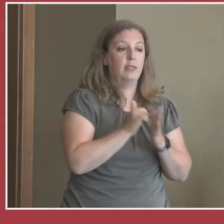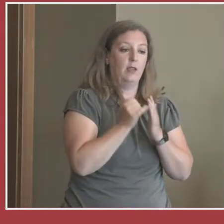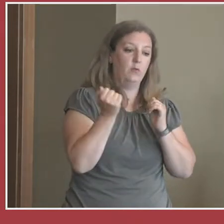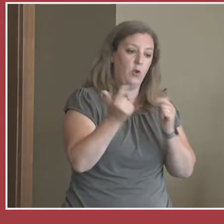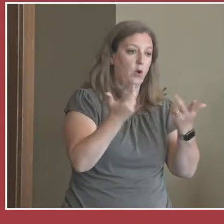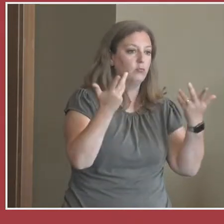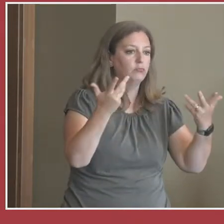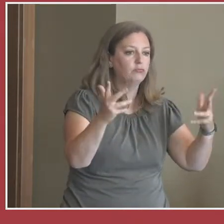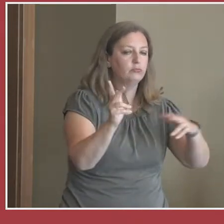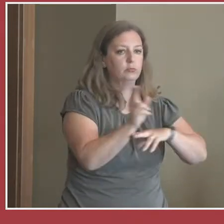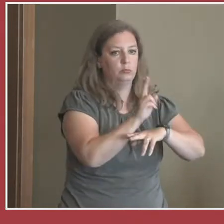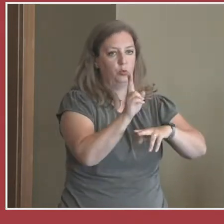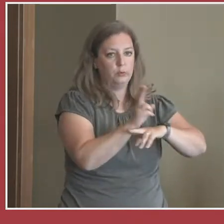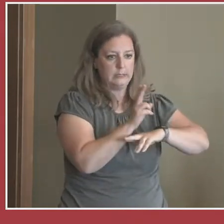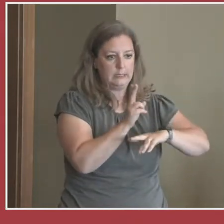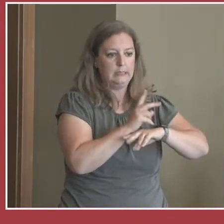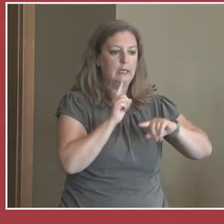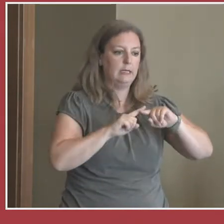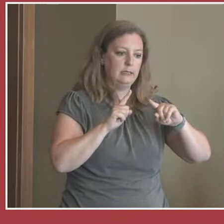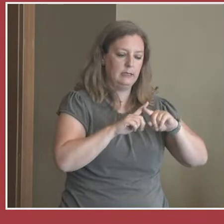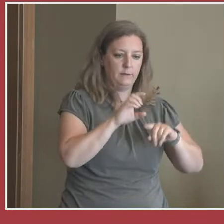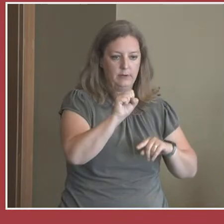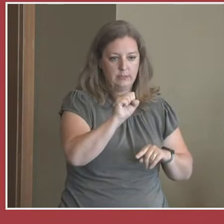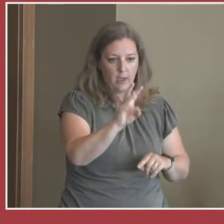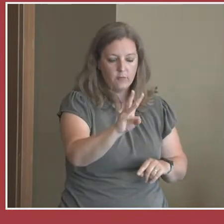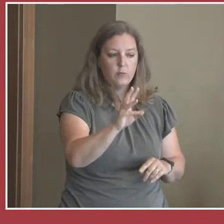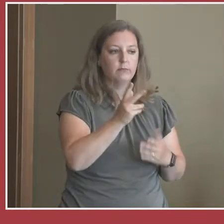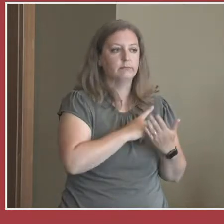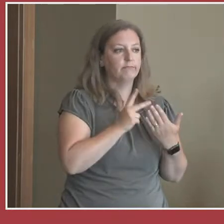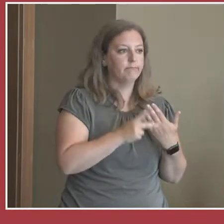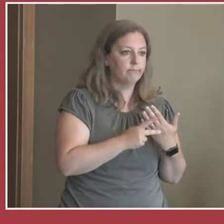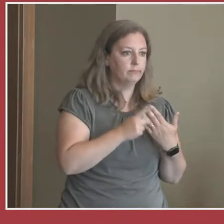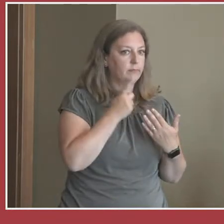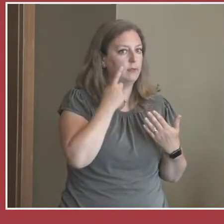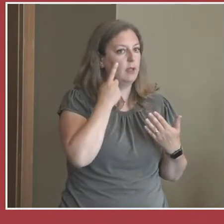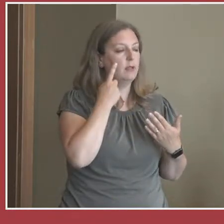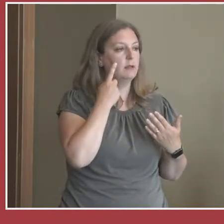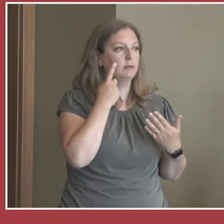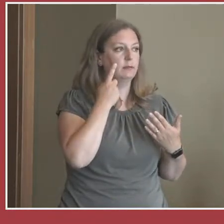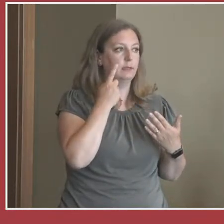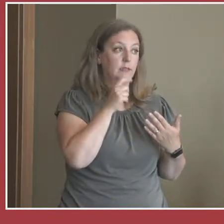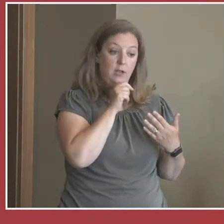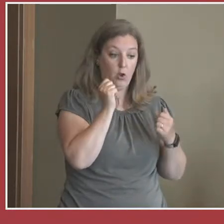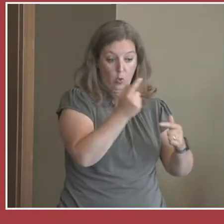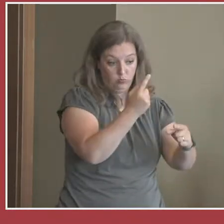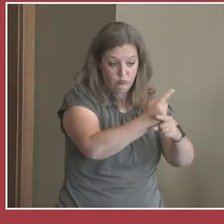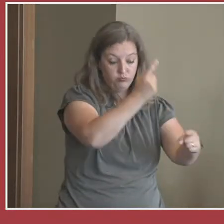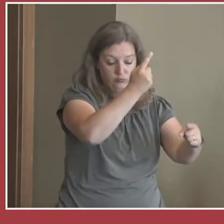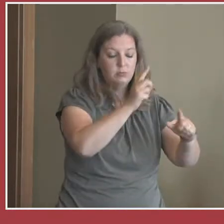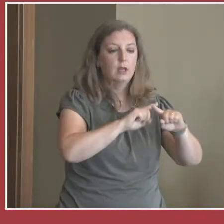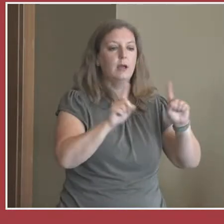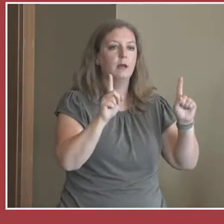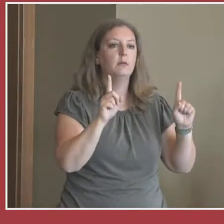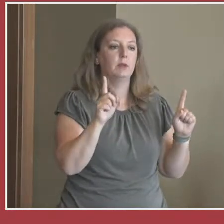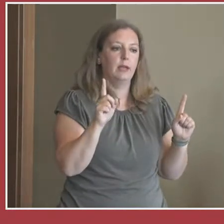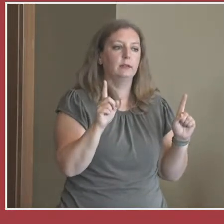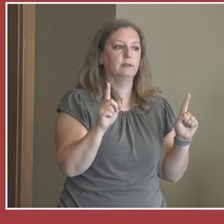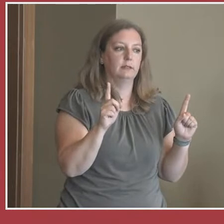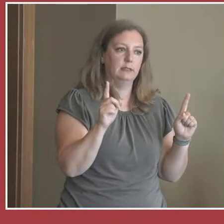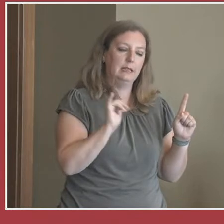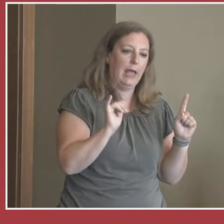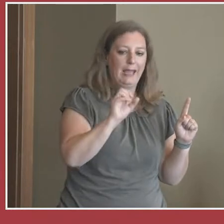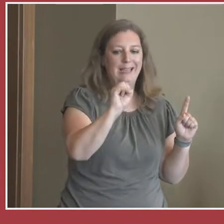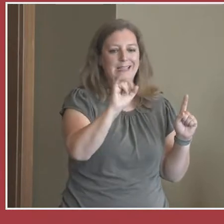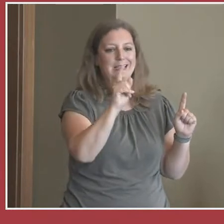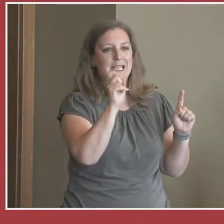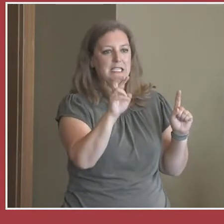already using different software programs, the fact that we didn't have it all right, you know, but it did like a silver